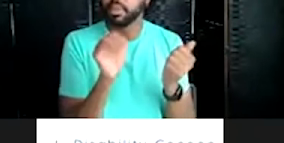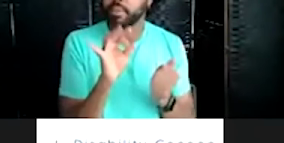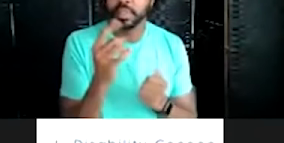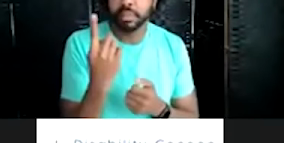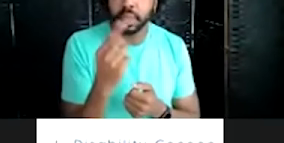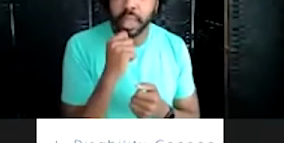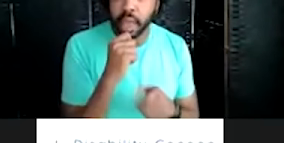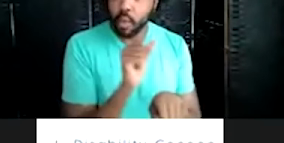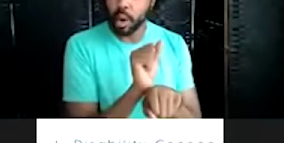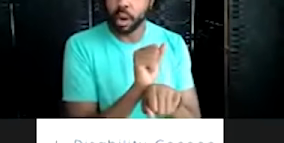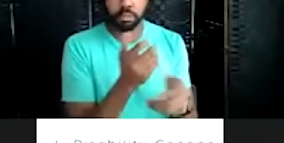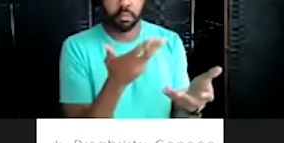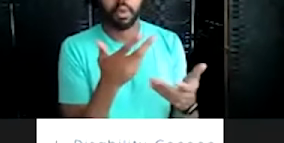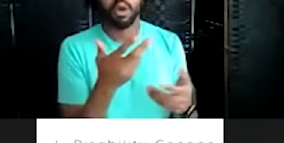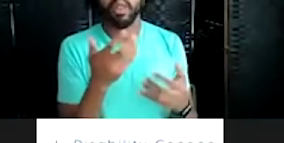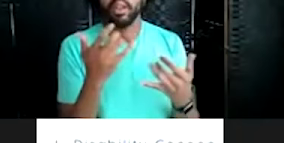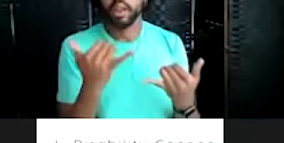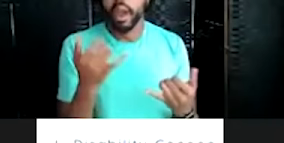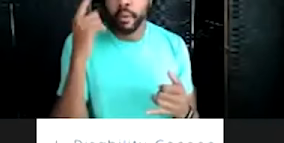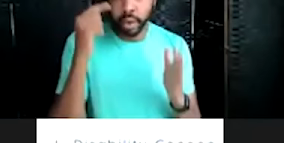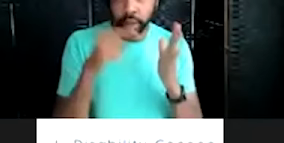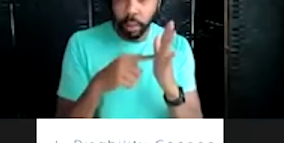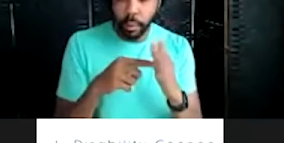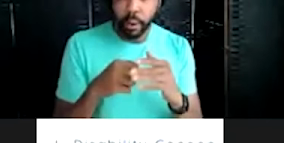So now let's say,